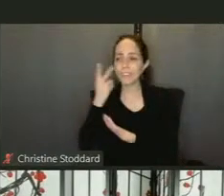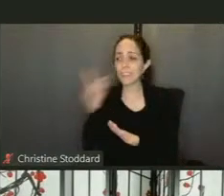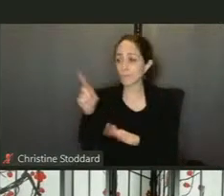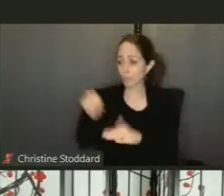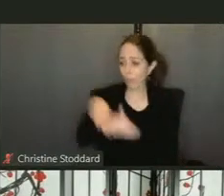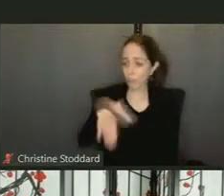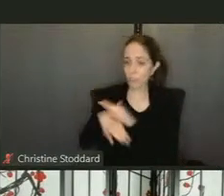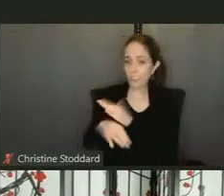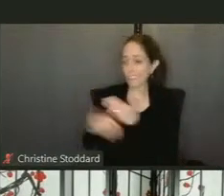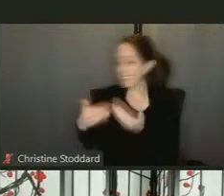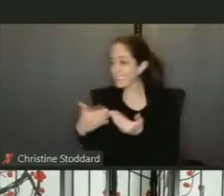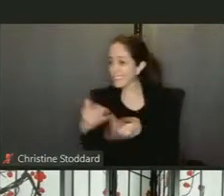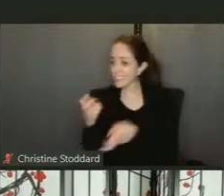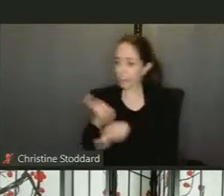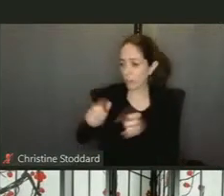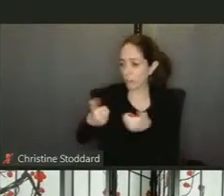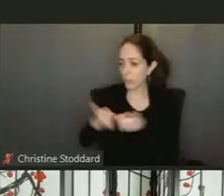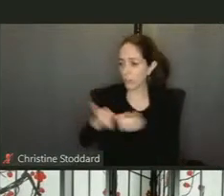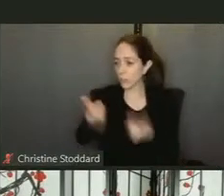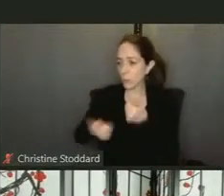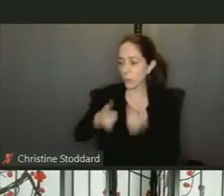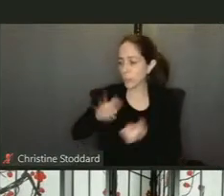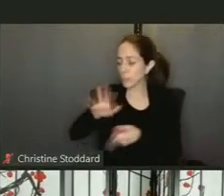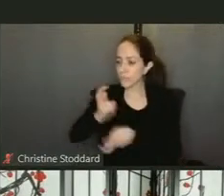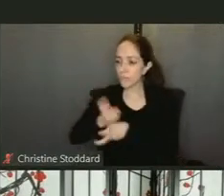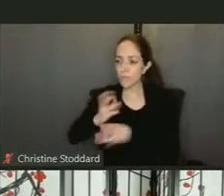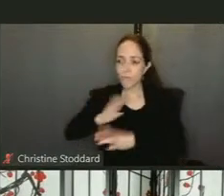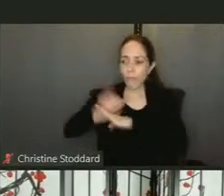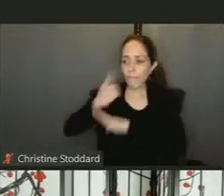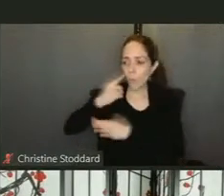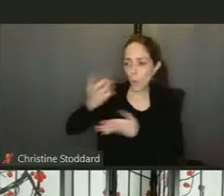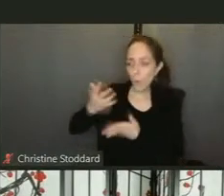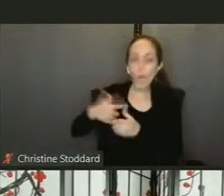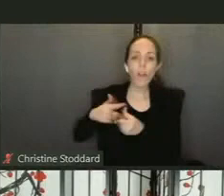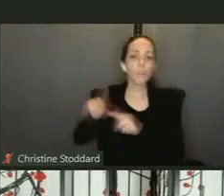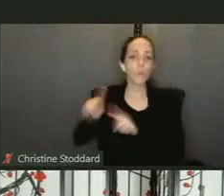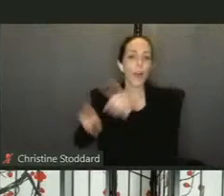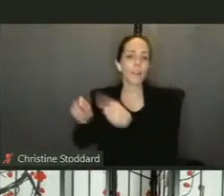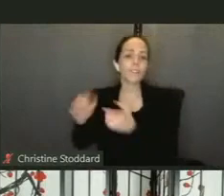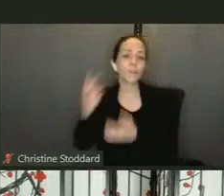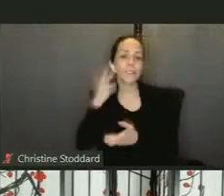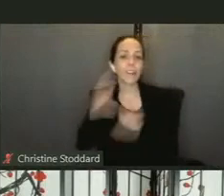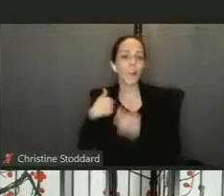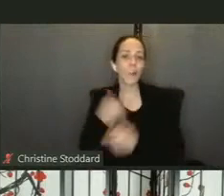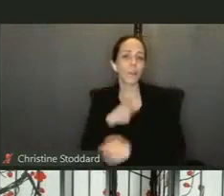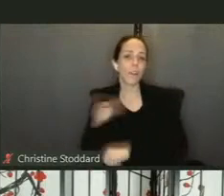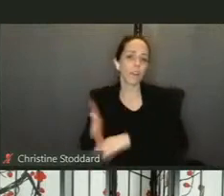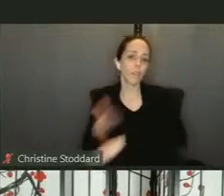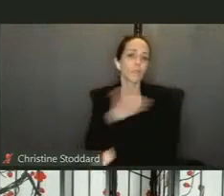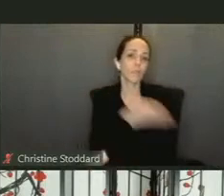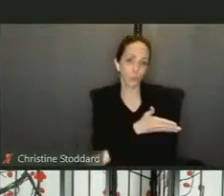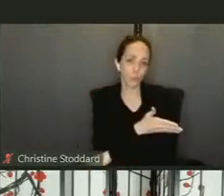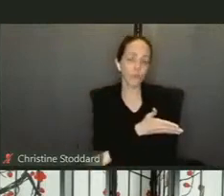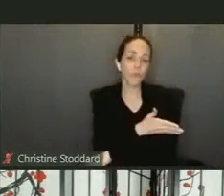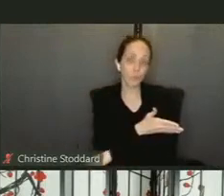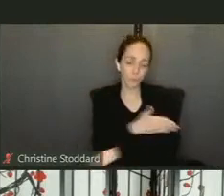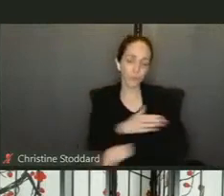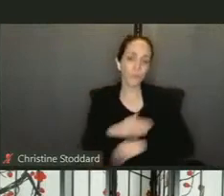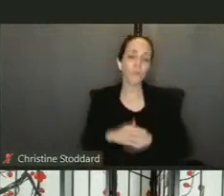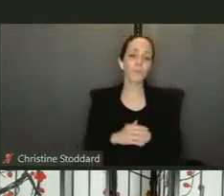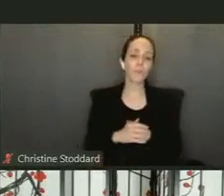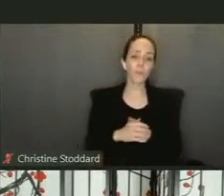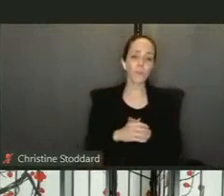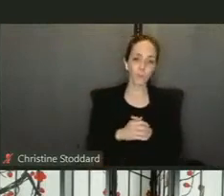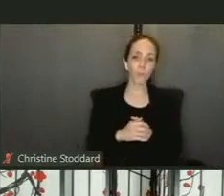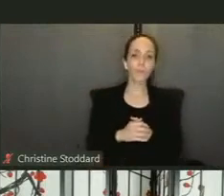vaccine. But this could include critical workers in high-risk settings. So this could be industries essential to the functioning of